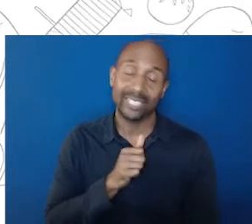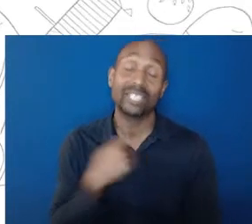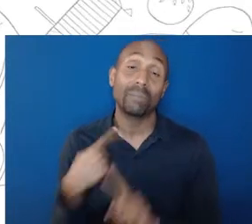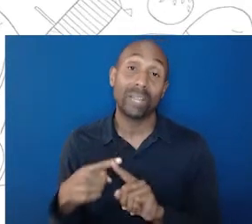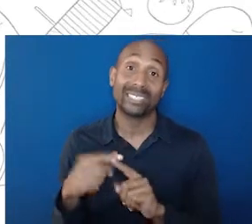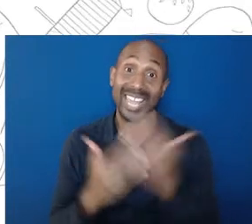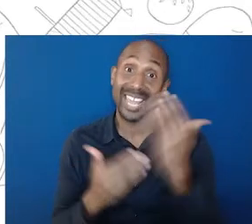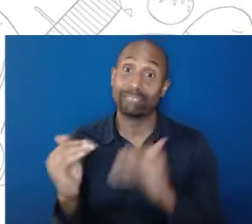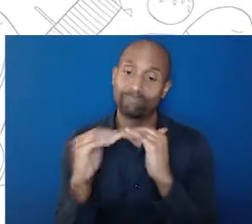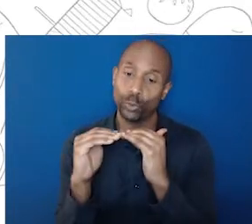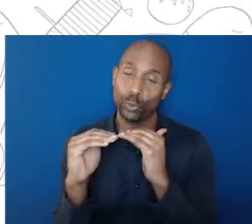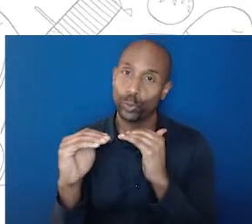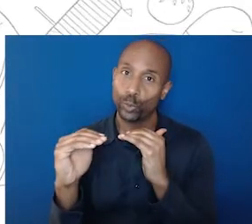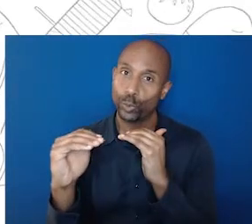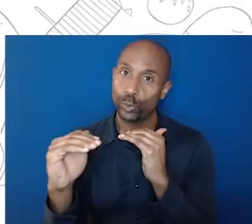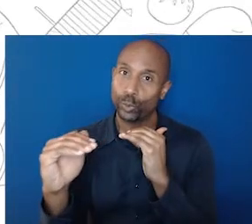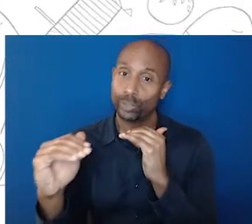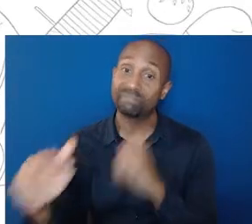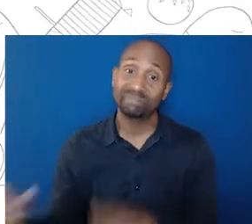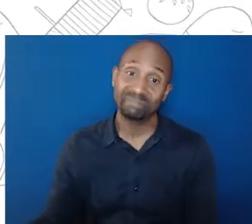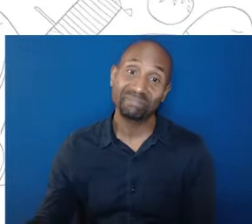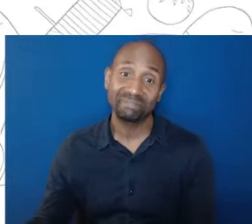hand. Yeah. So, wow. So,